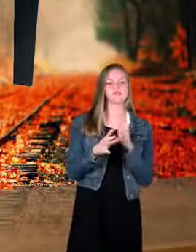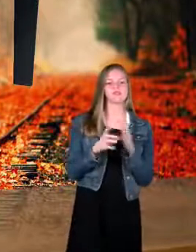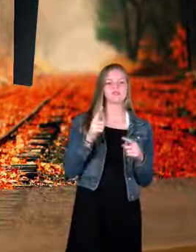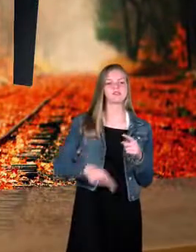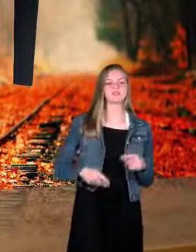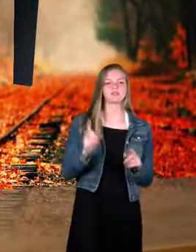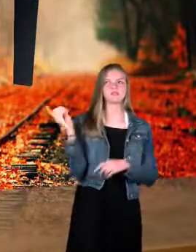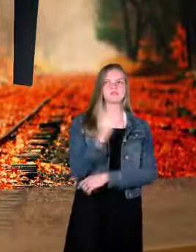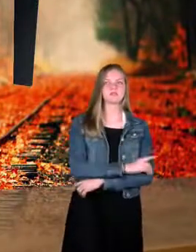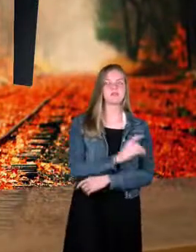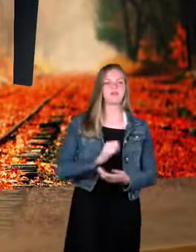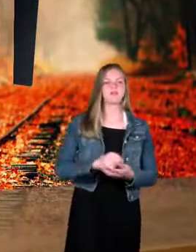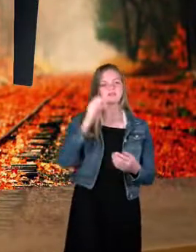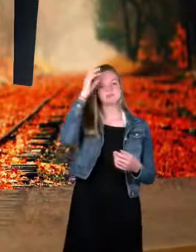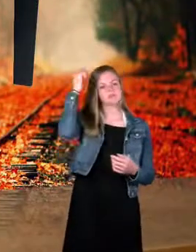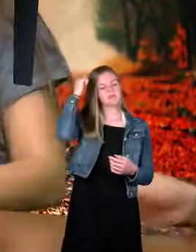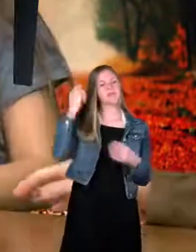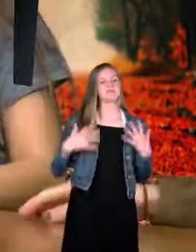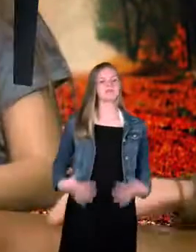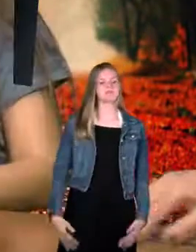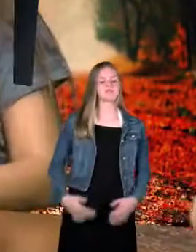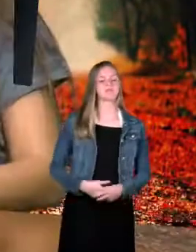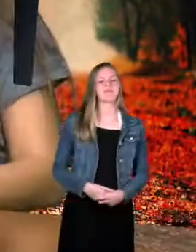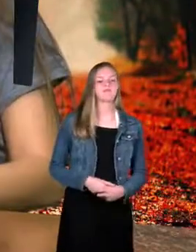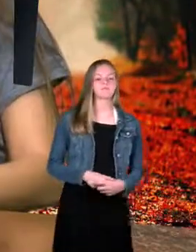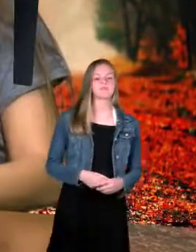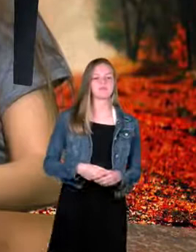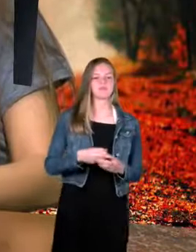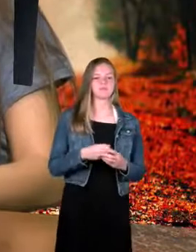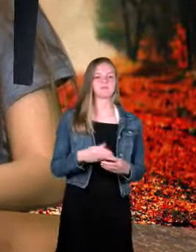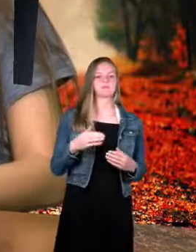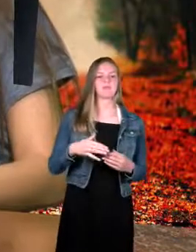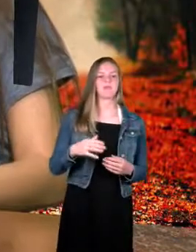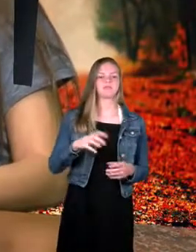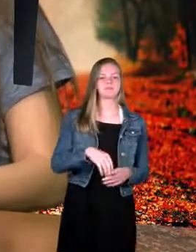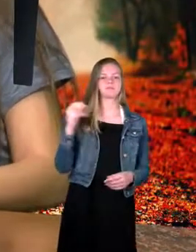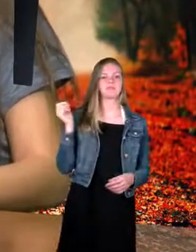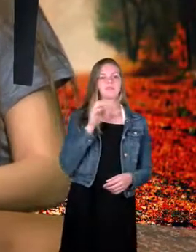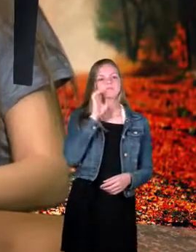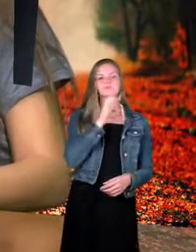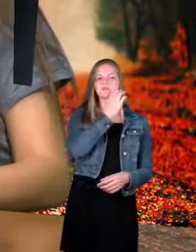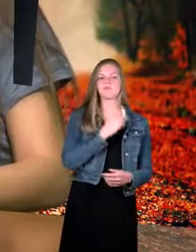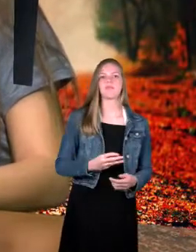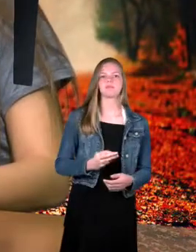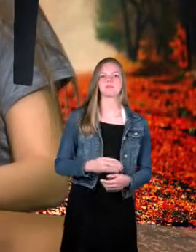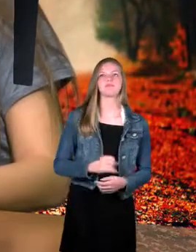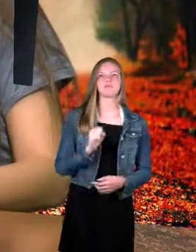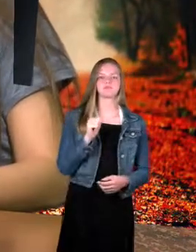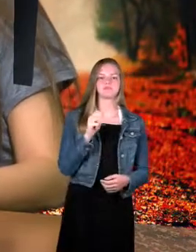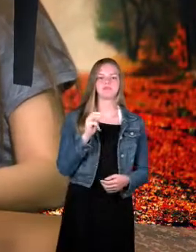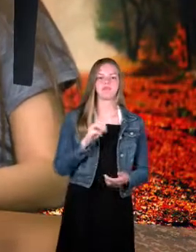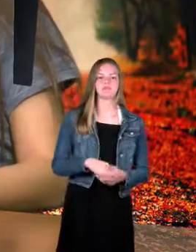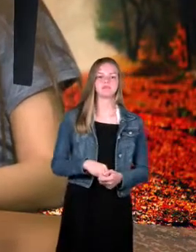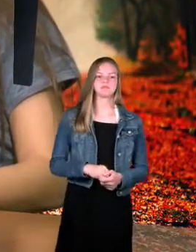order your cap and gown. You can turn in your order forms at all lunches outside the cafeteria. Here is now Samantha McNamore giving you all the survival